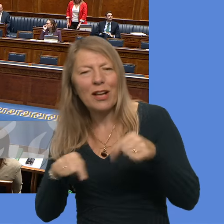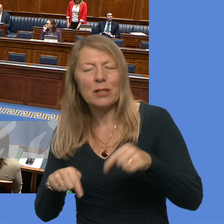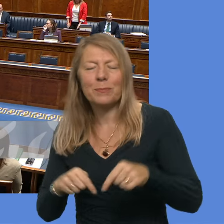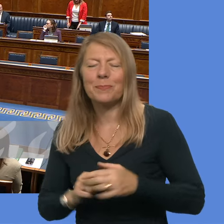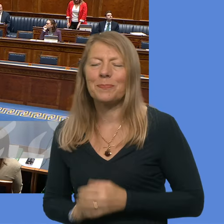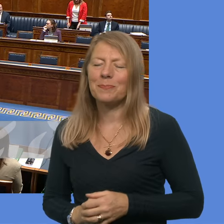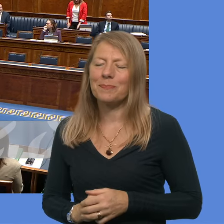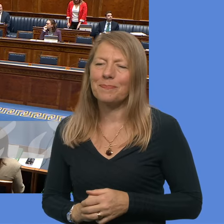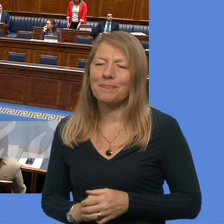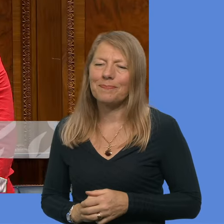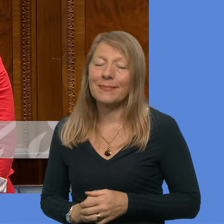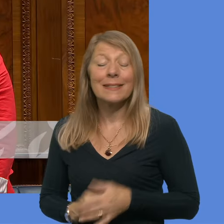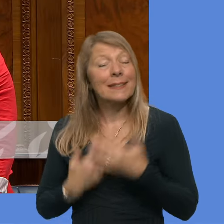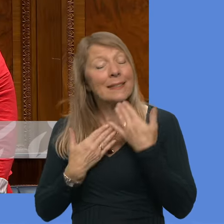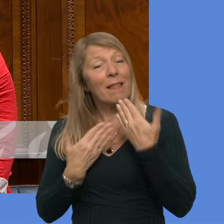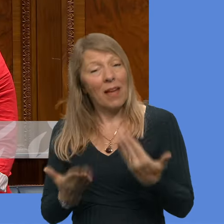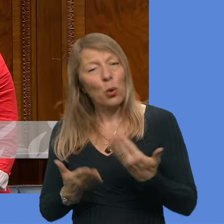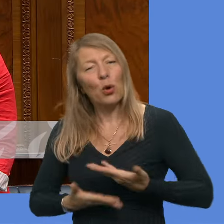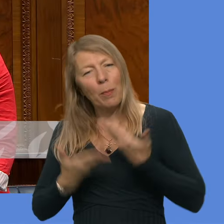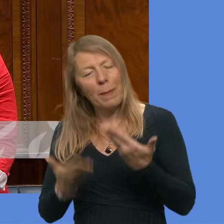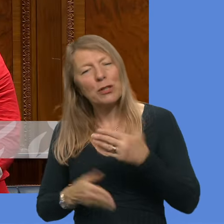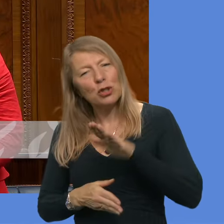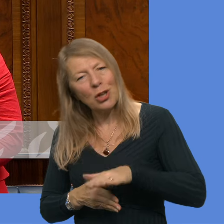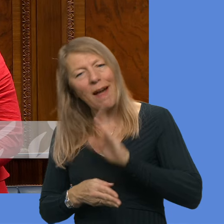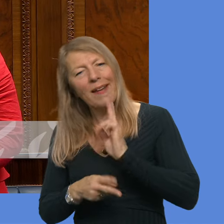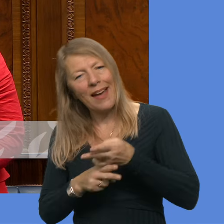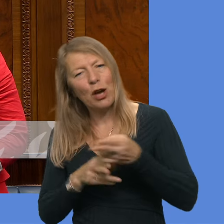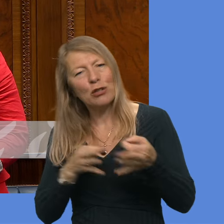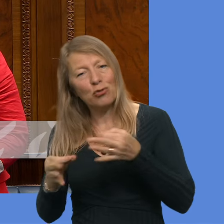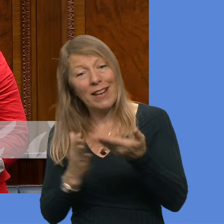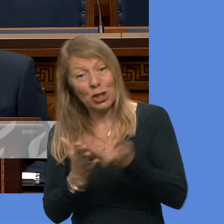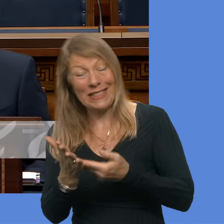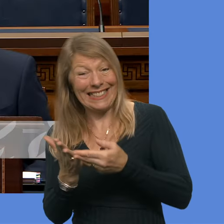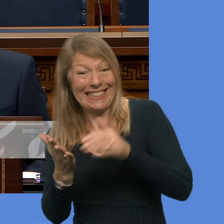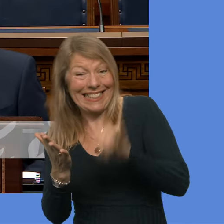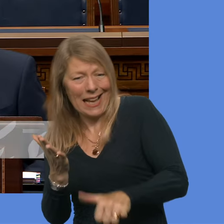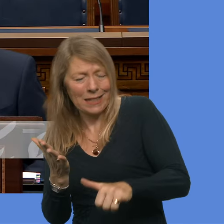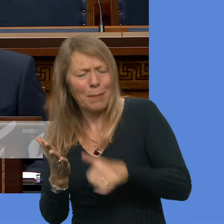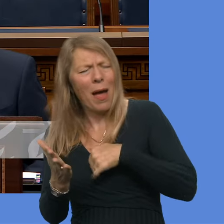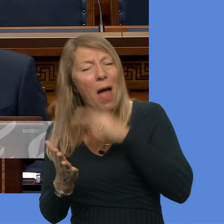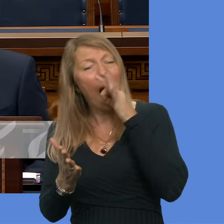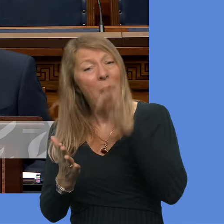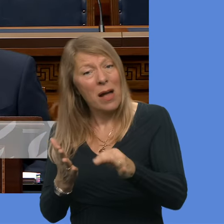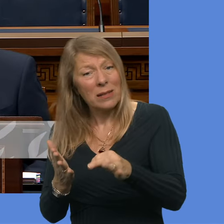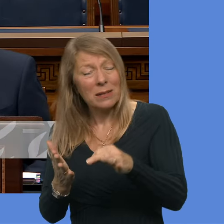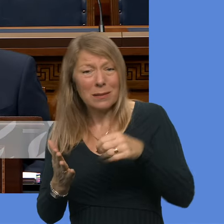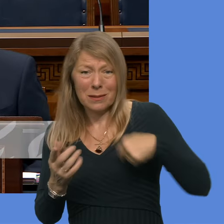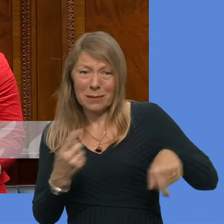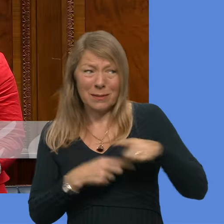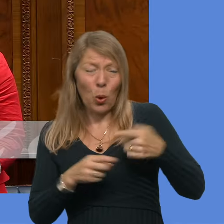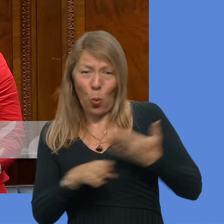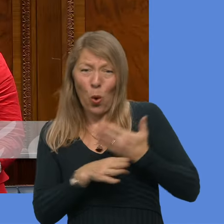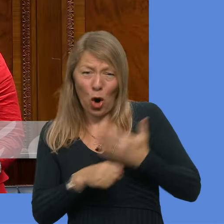Minister's commitment to the childcare strategy. But I would ask further if he is willing to engage with the sector or provide any business